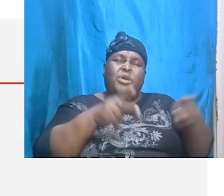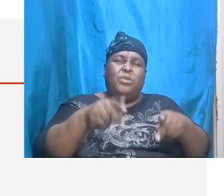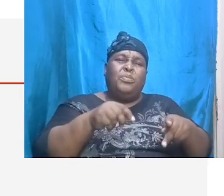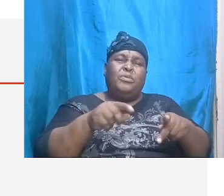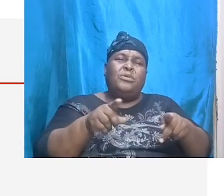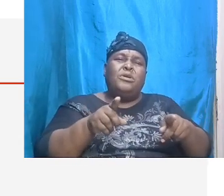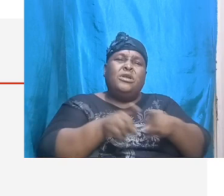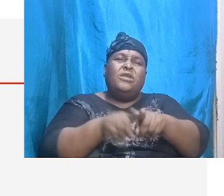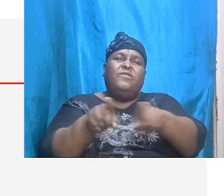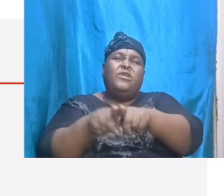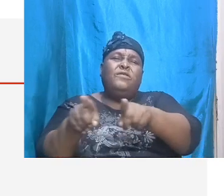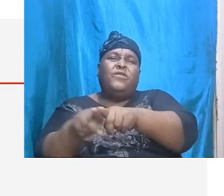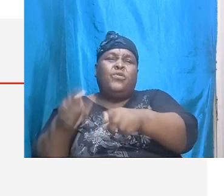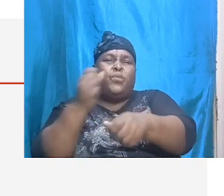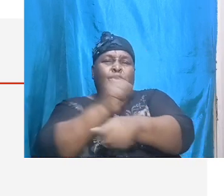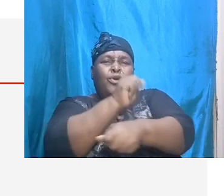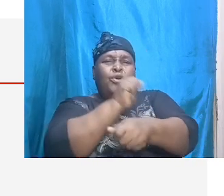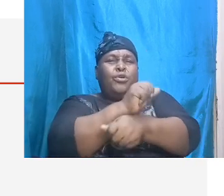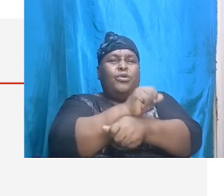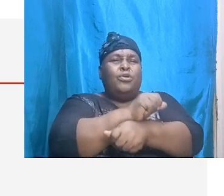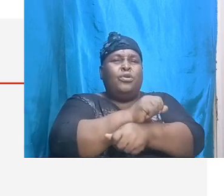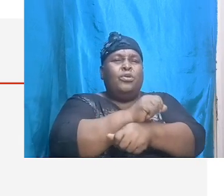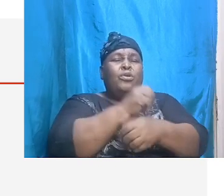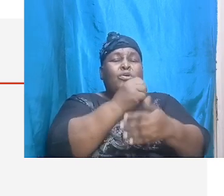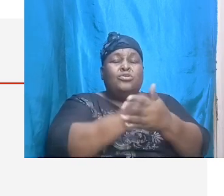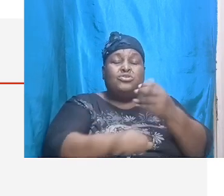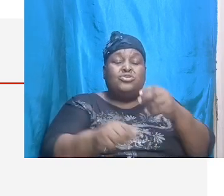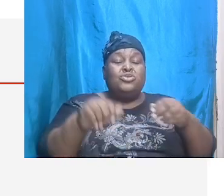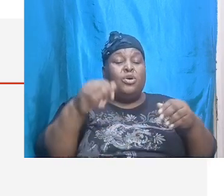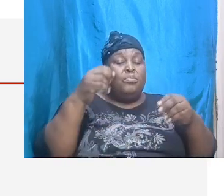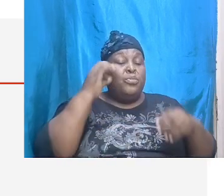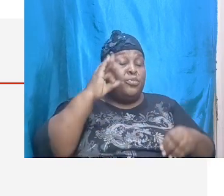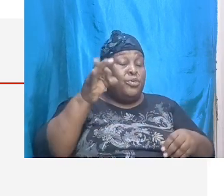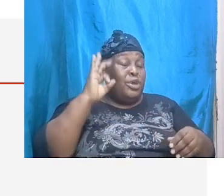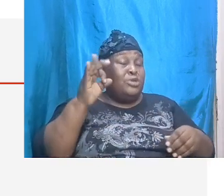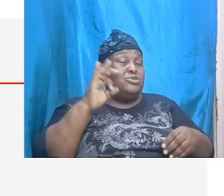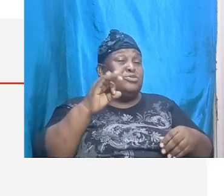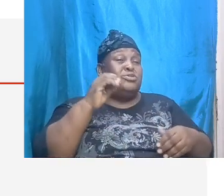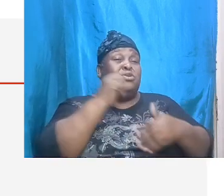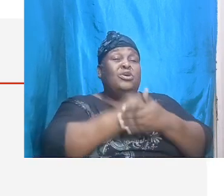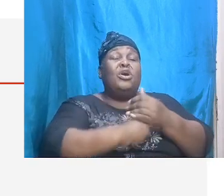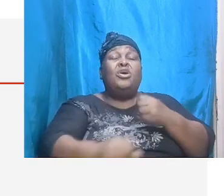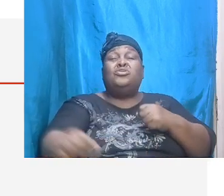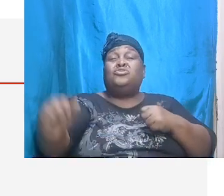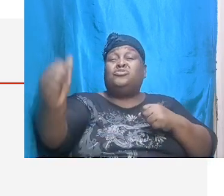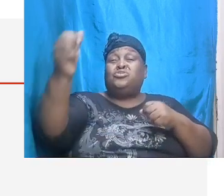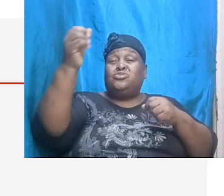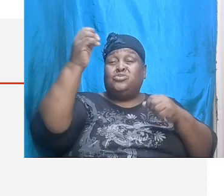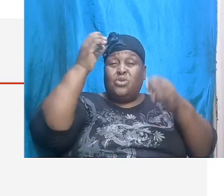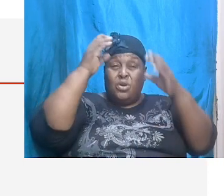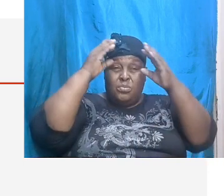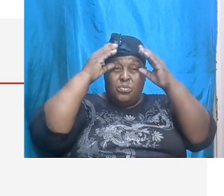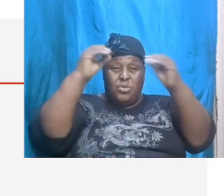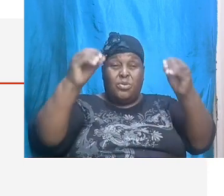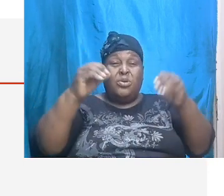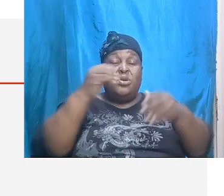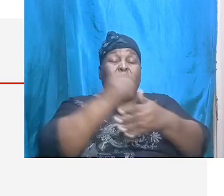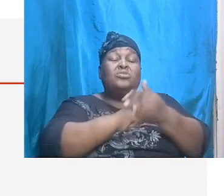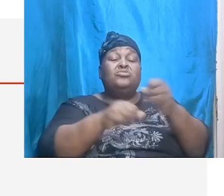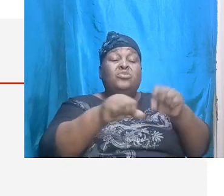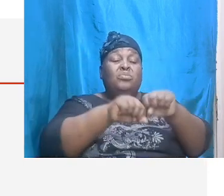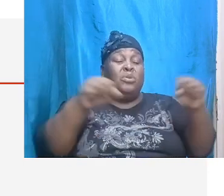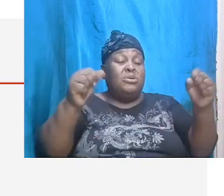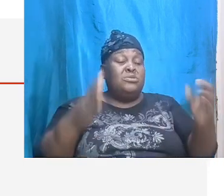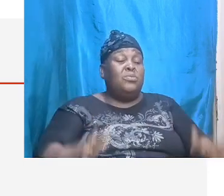brother does, amen. Some preach, some teach, some play instrument, some sing, amen, some altar worker,